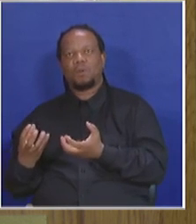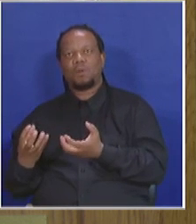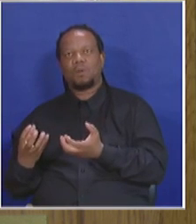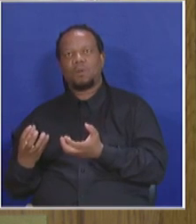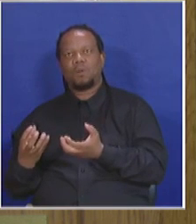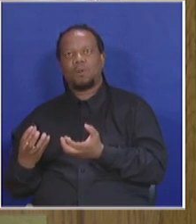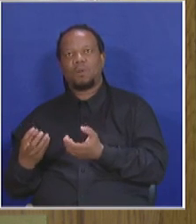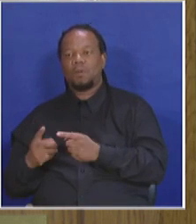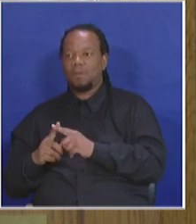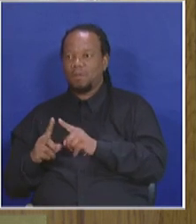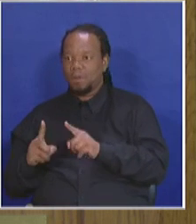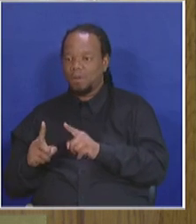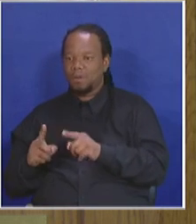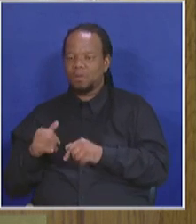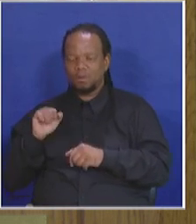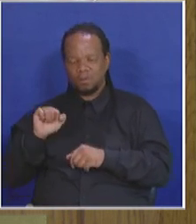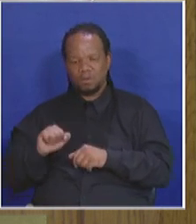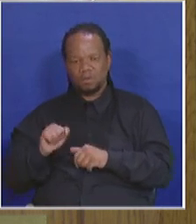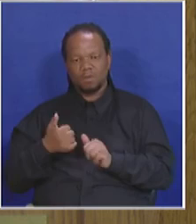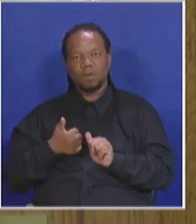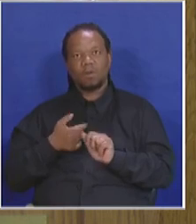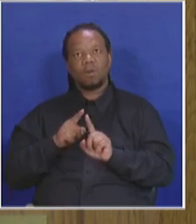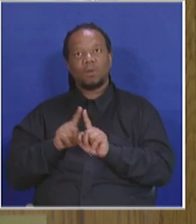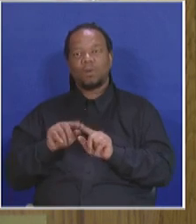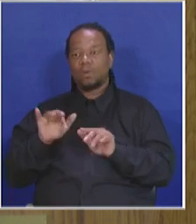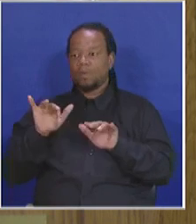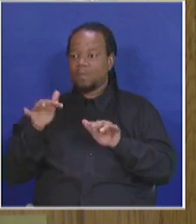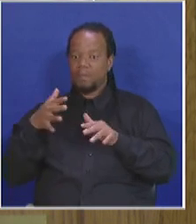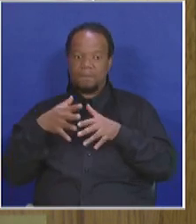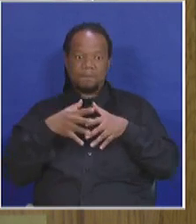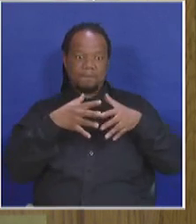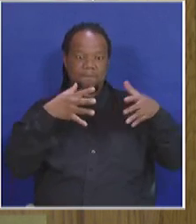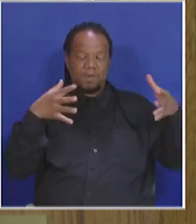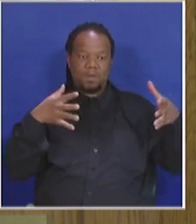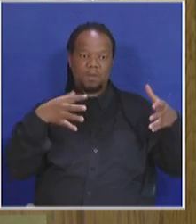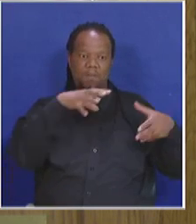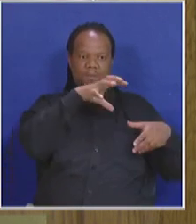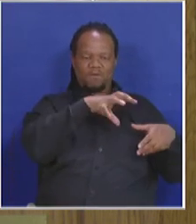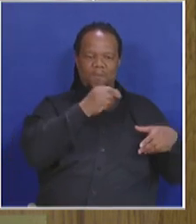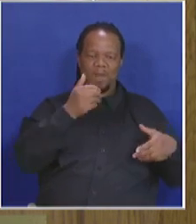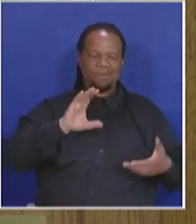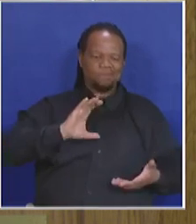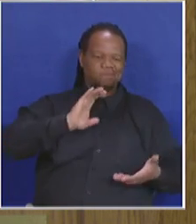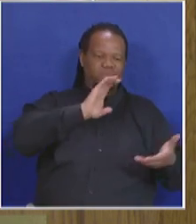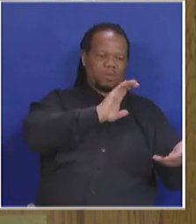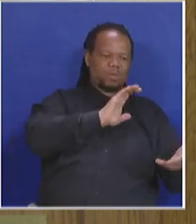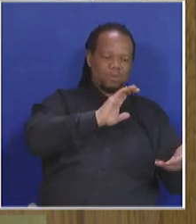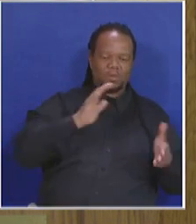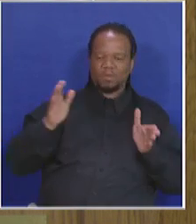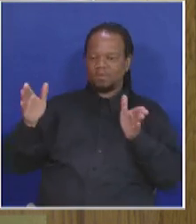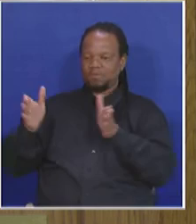follow the number. In other words, the bigger provinces still get the bigger allocations and the